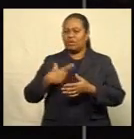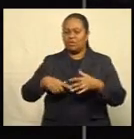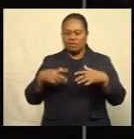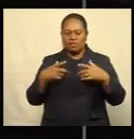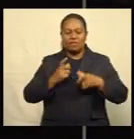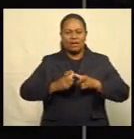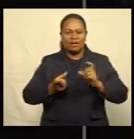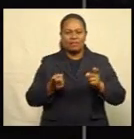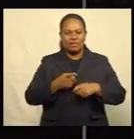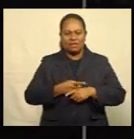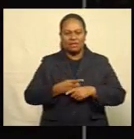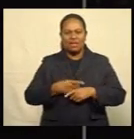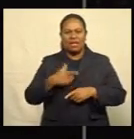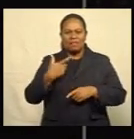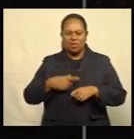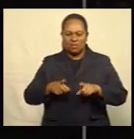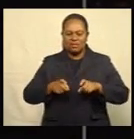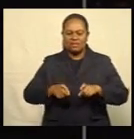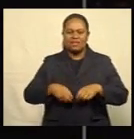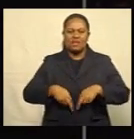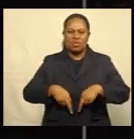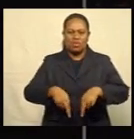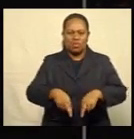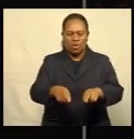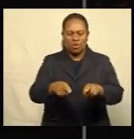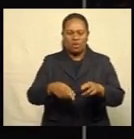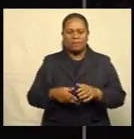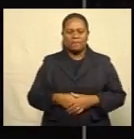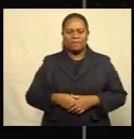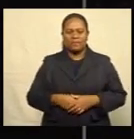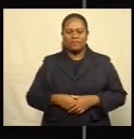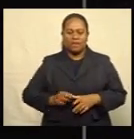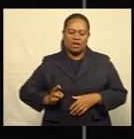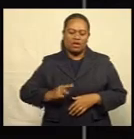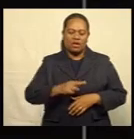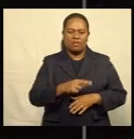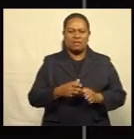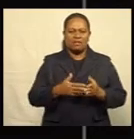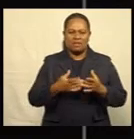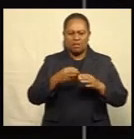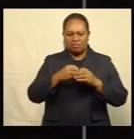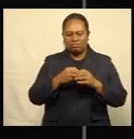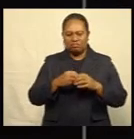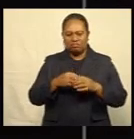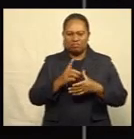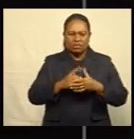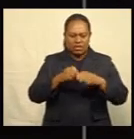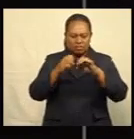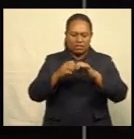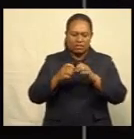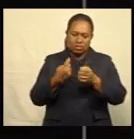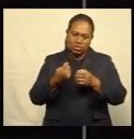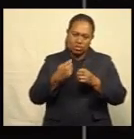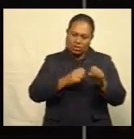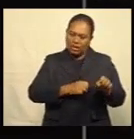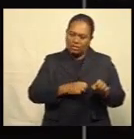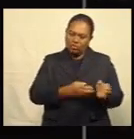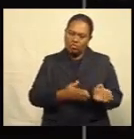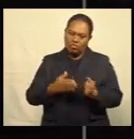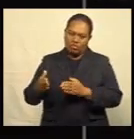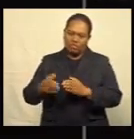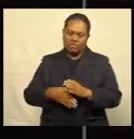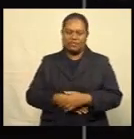village, located along the Rewa River bank, is slowly eroding and residents fear they may have to relocate soon. Sainya